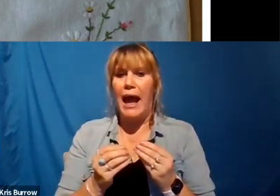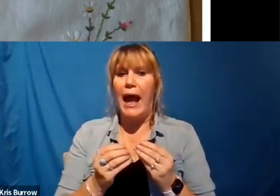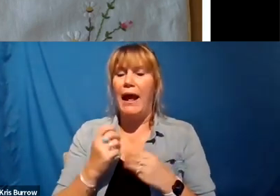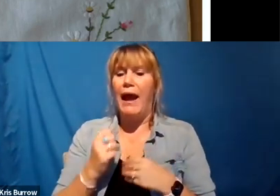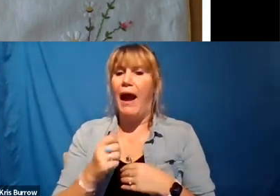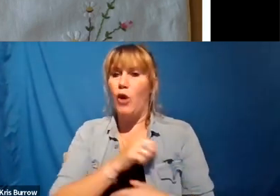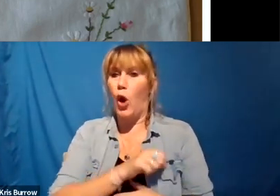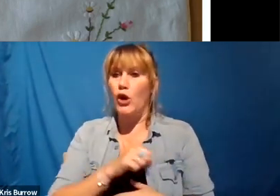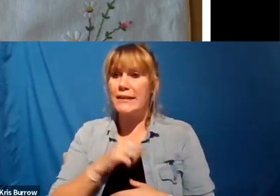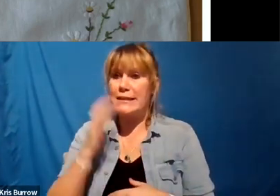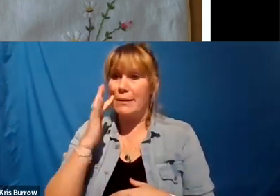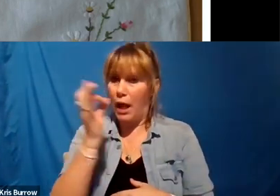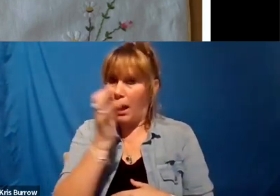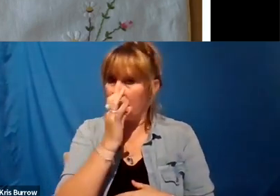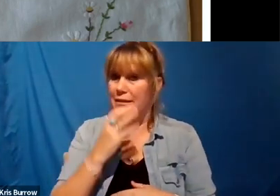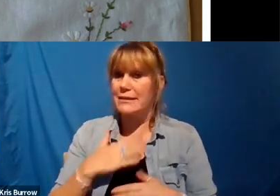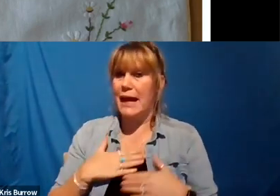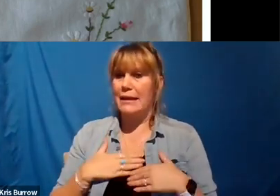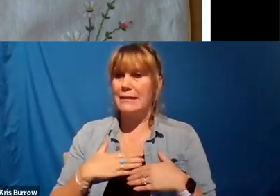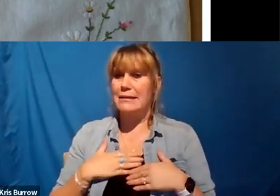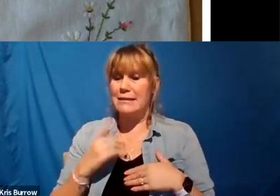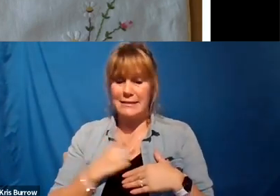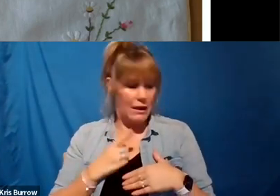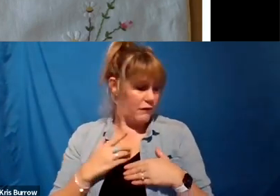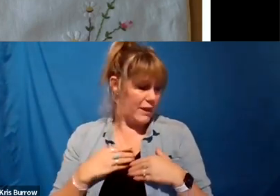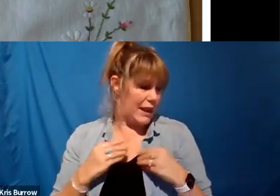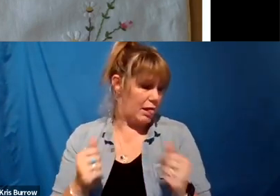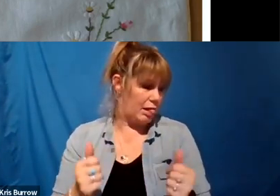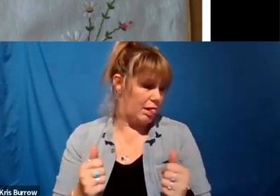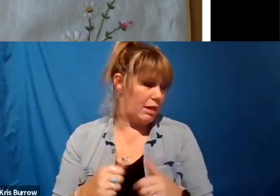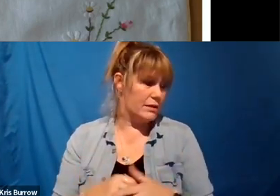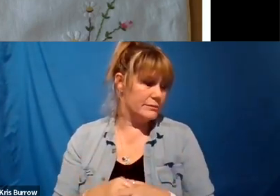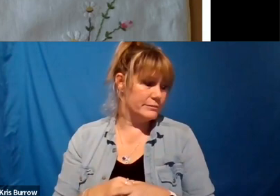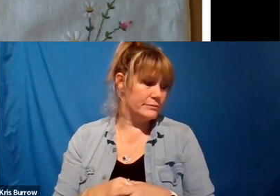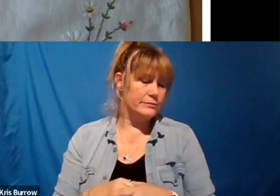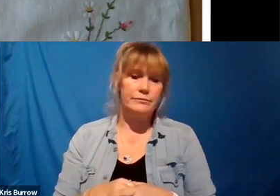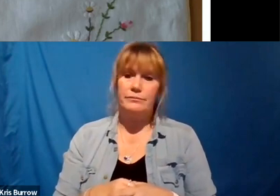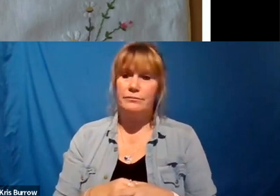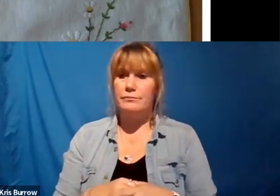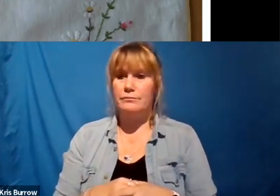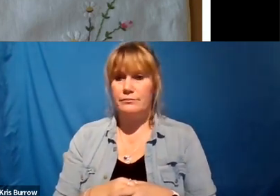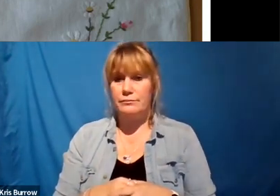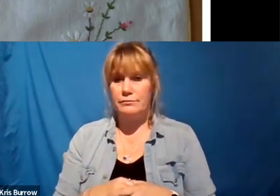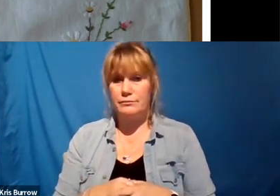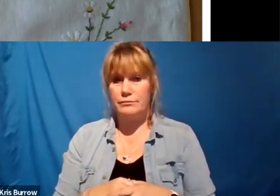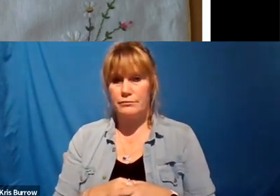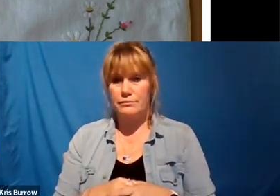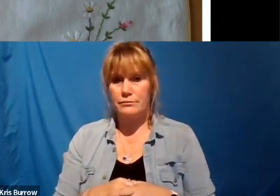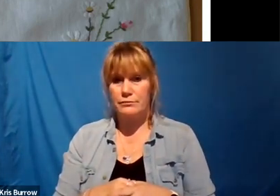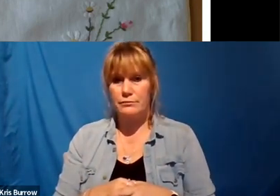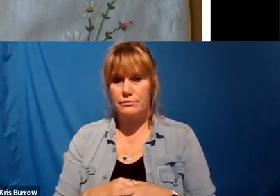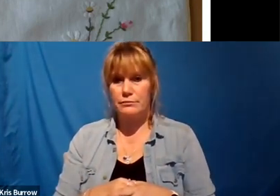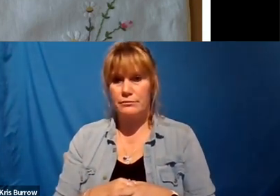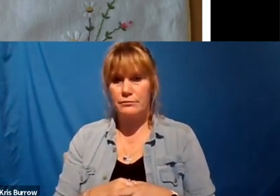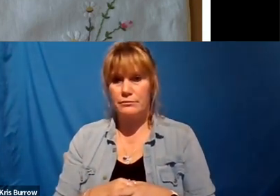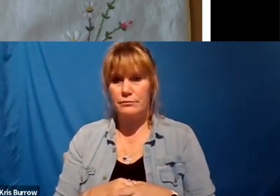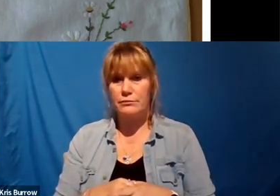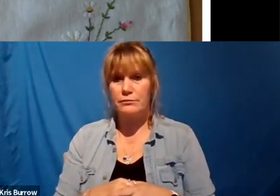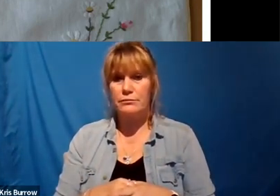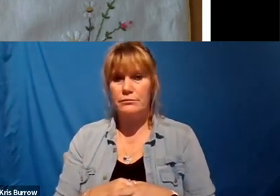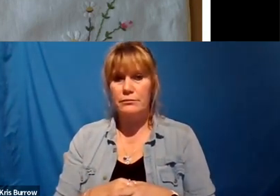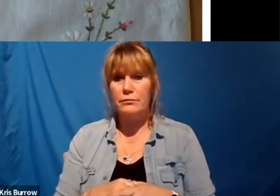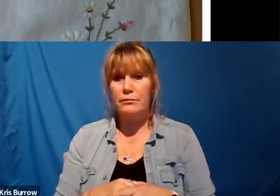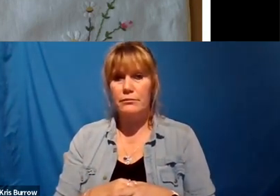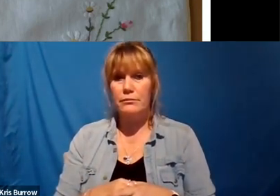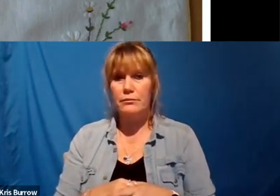self-heal coming up amongst the haposome printed flowers. And to the left, I've embroidered